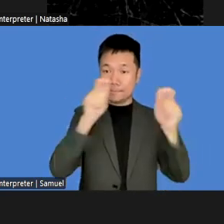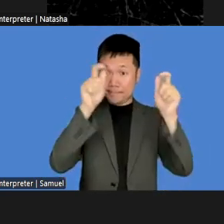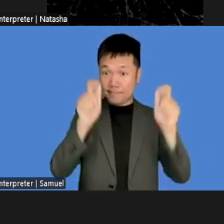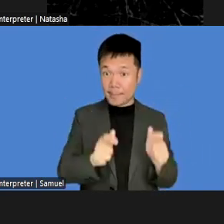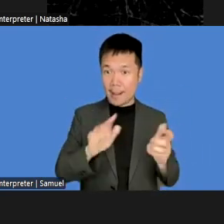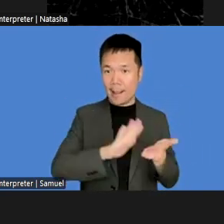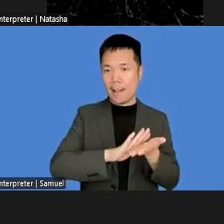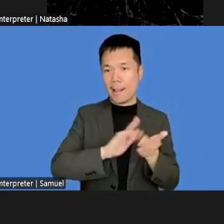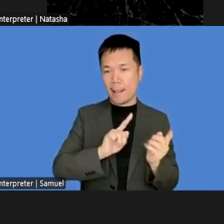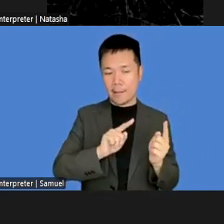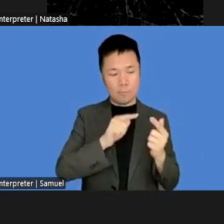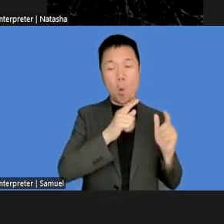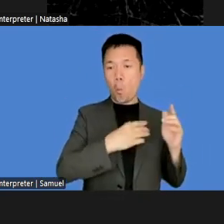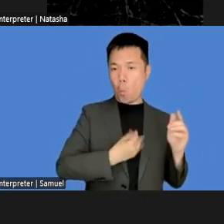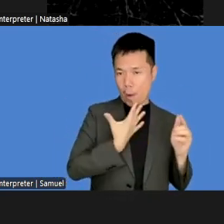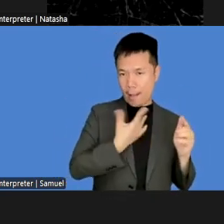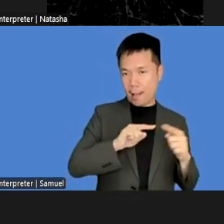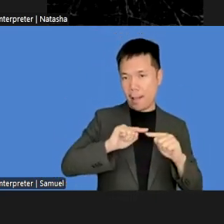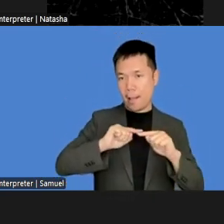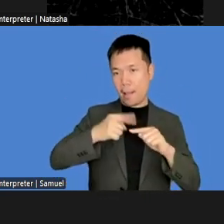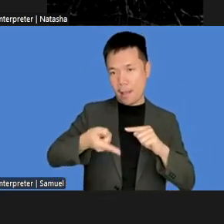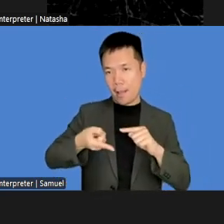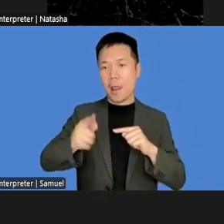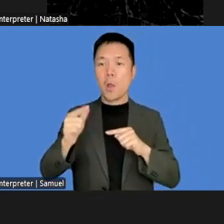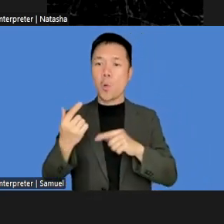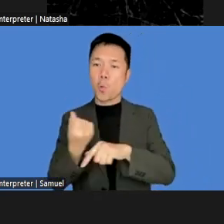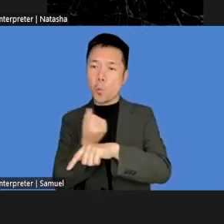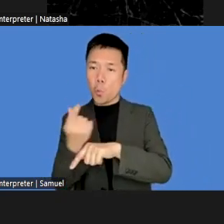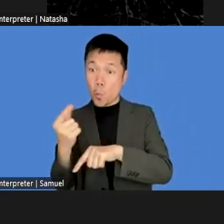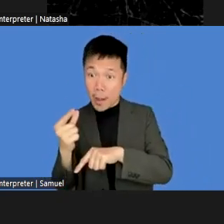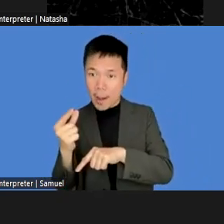paper, and then it goes through the necessary processes before it's signed into law.